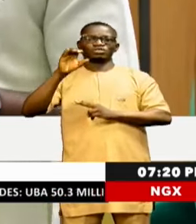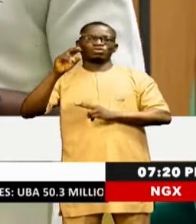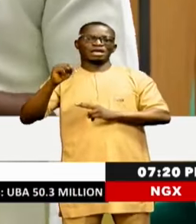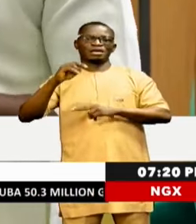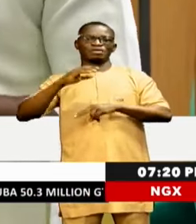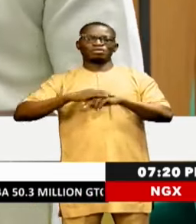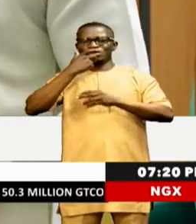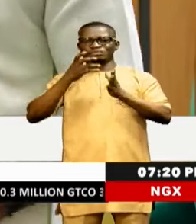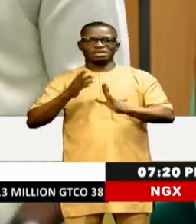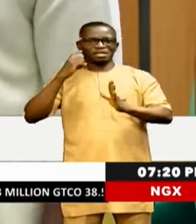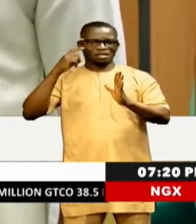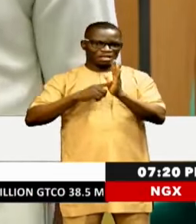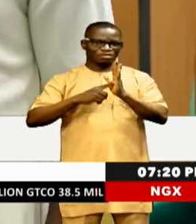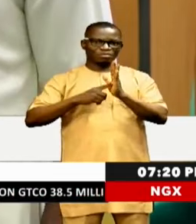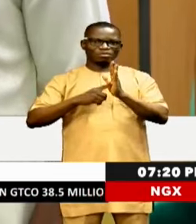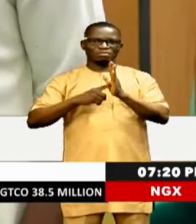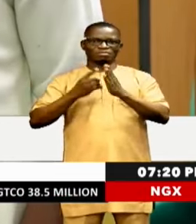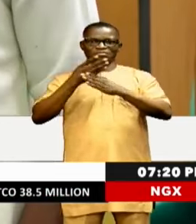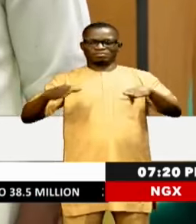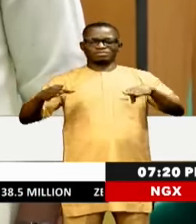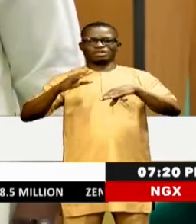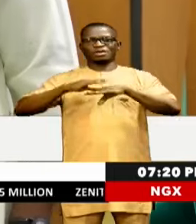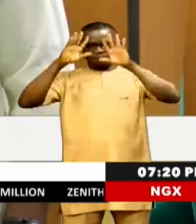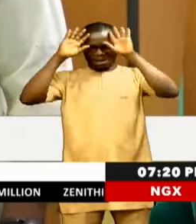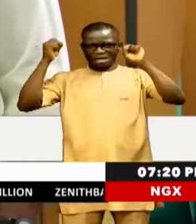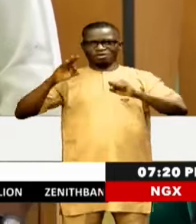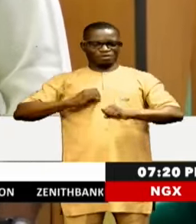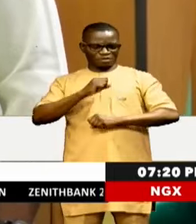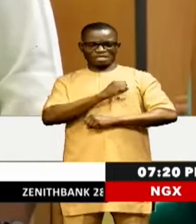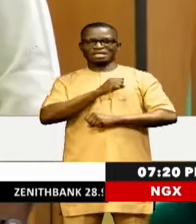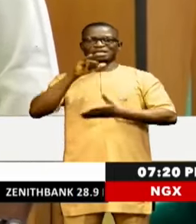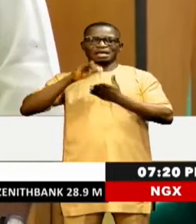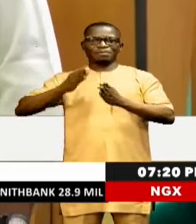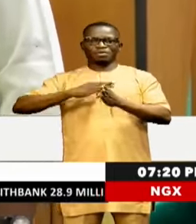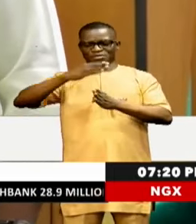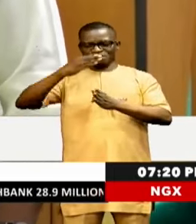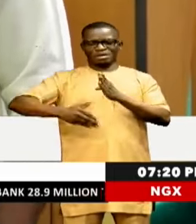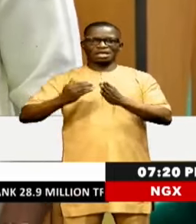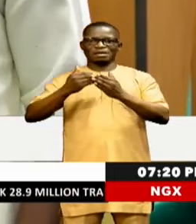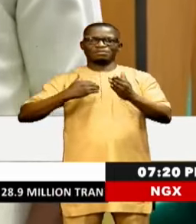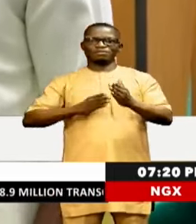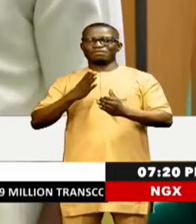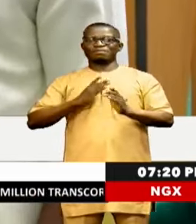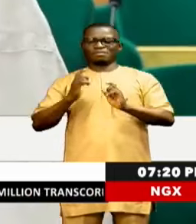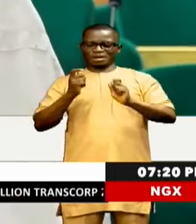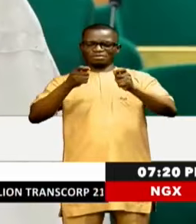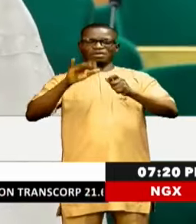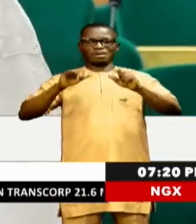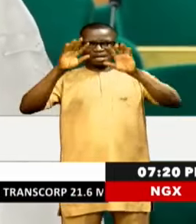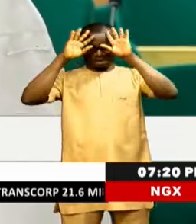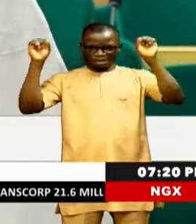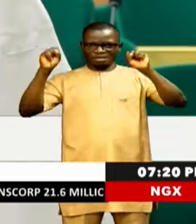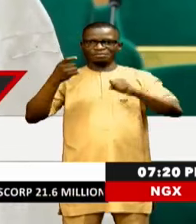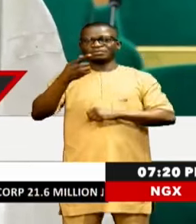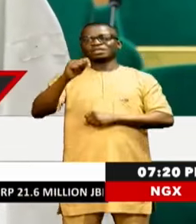parity in recognition with the President of the Senate, this should be accomplished before the formal declaration by Mr. President. The